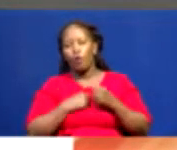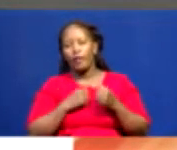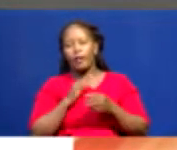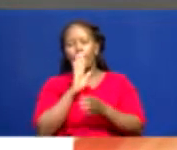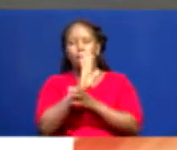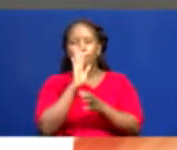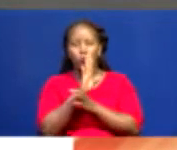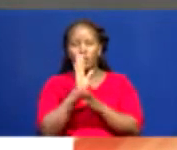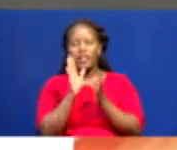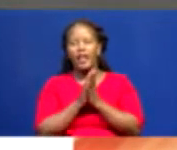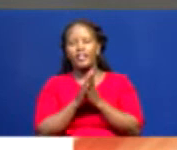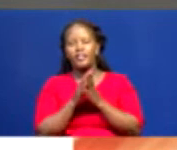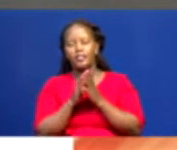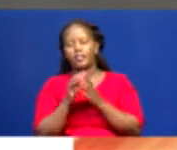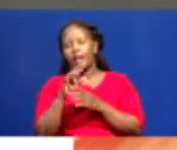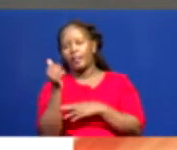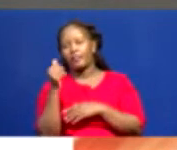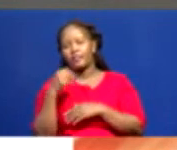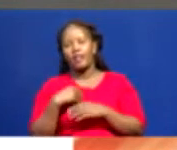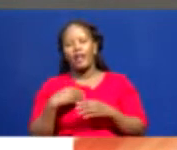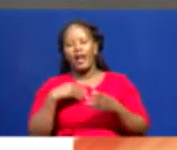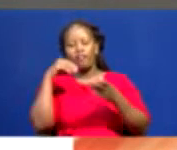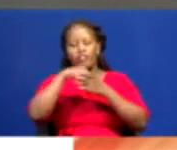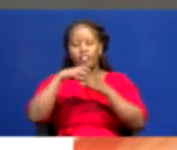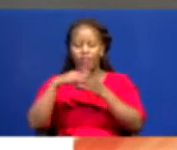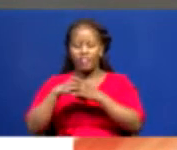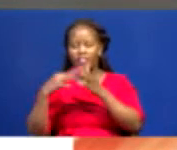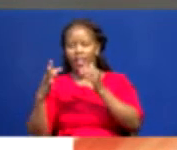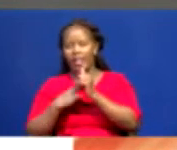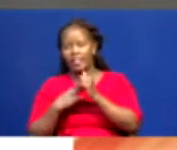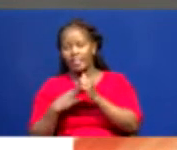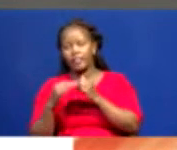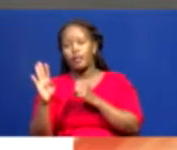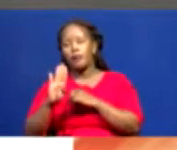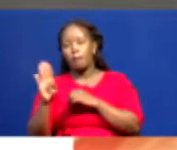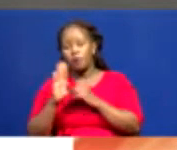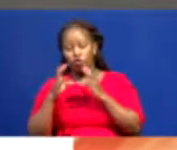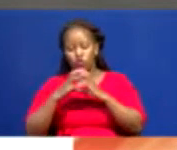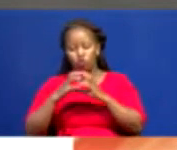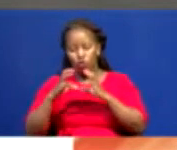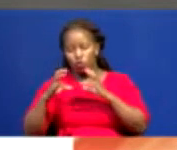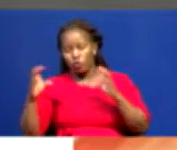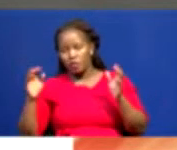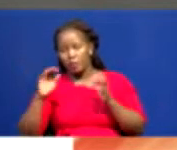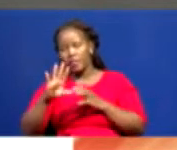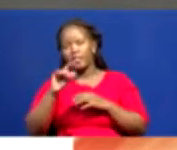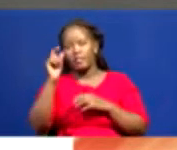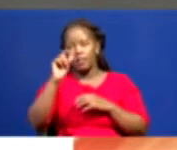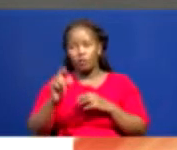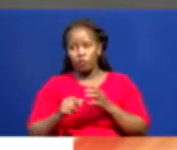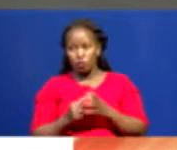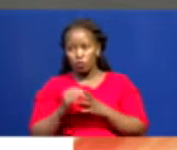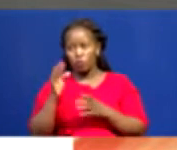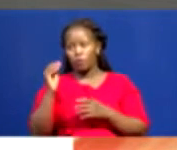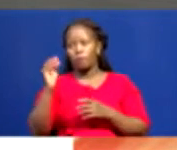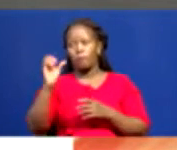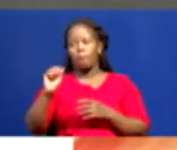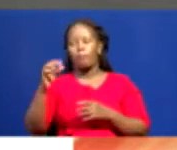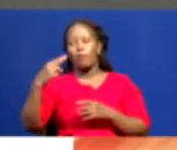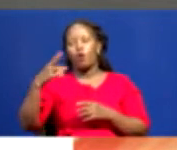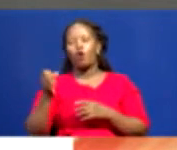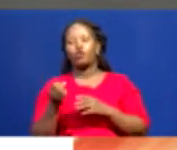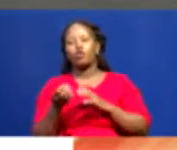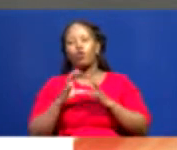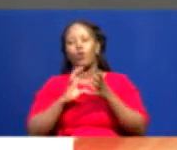will invest more than 8 billion shillings to expand its regional footprint. Osho Chemicals chair Manoj